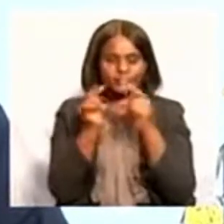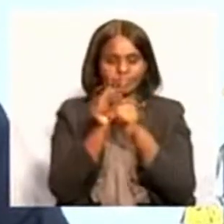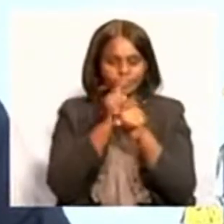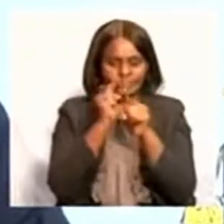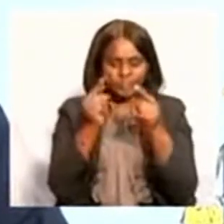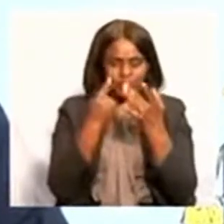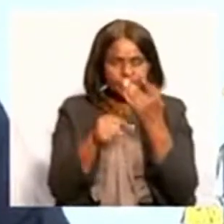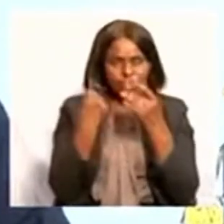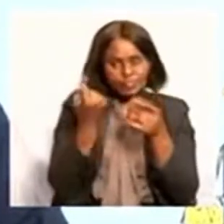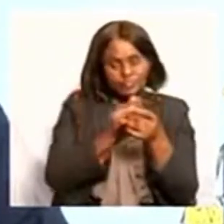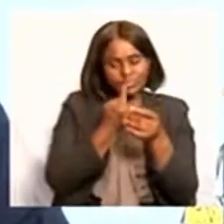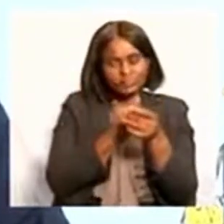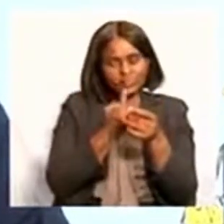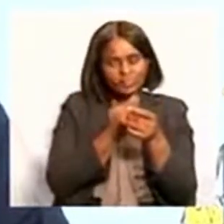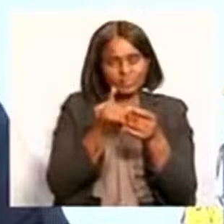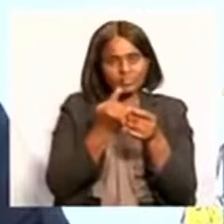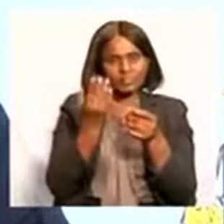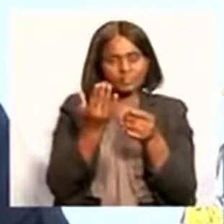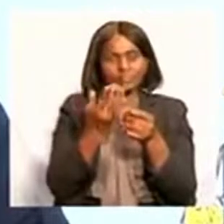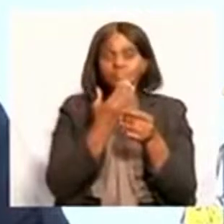by the mere fact that